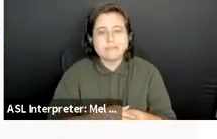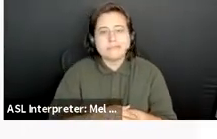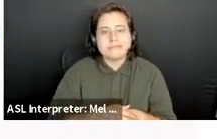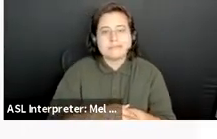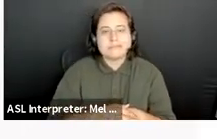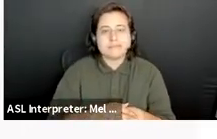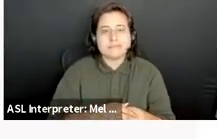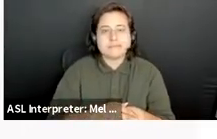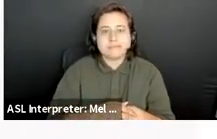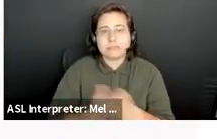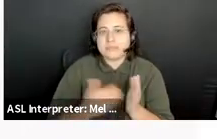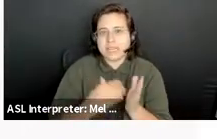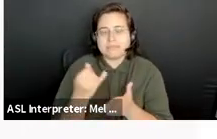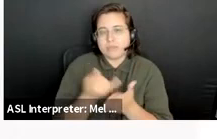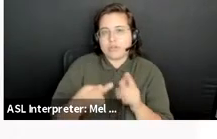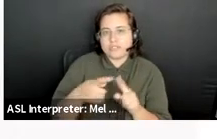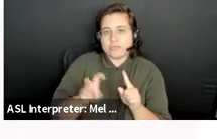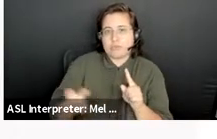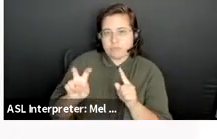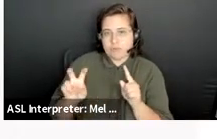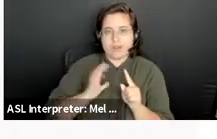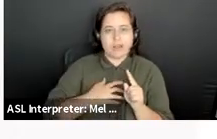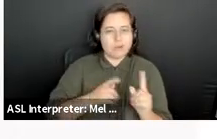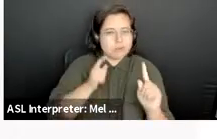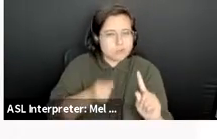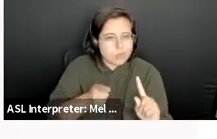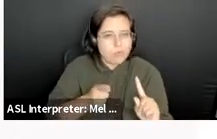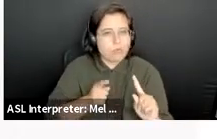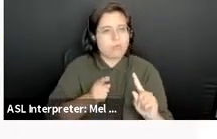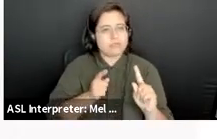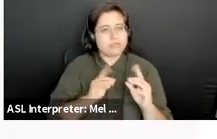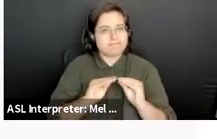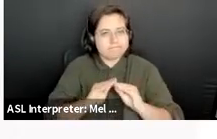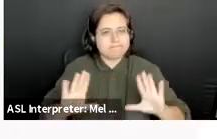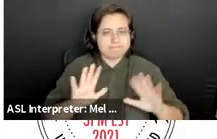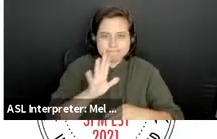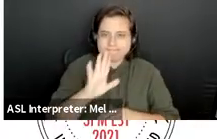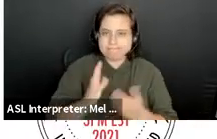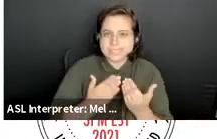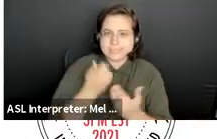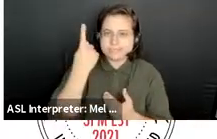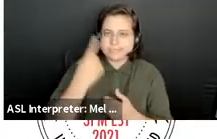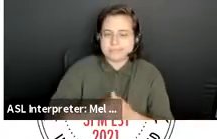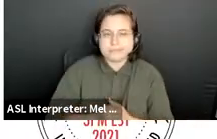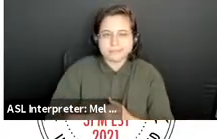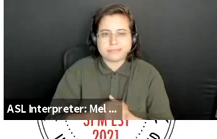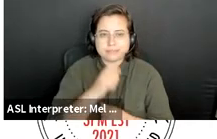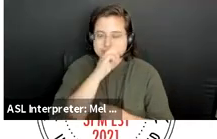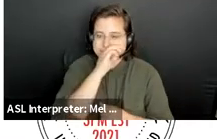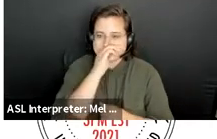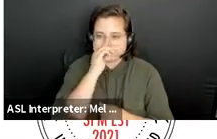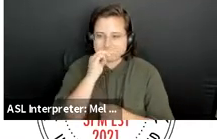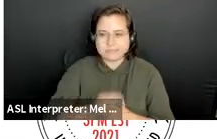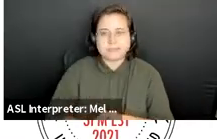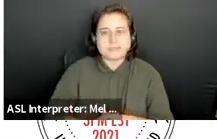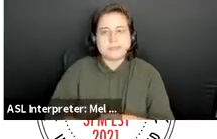is our hope to make that process a little bit easier to understand. I'll just point out a couple of other sort of